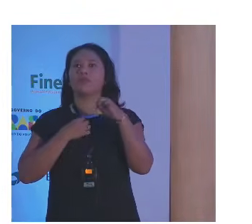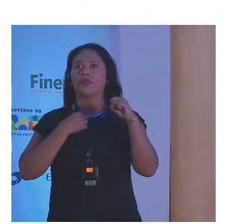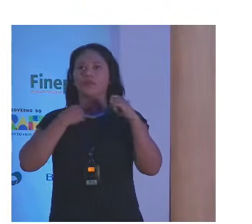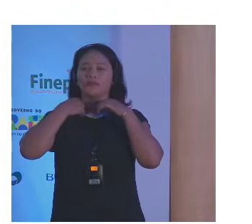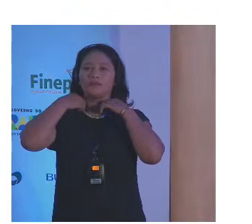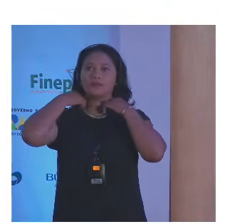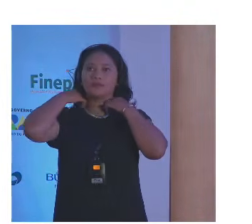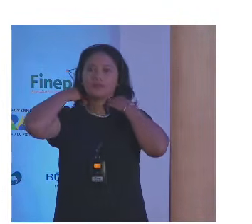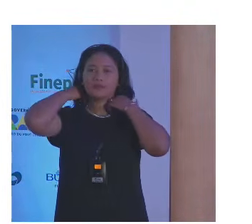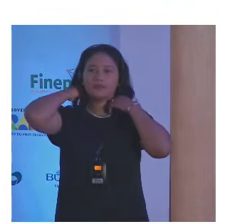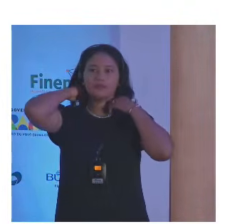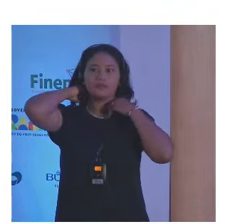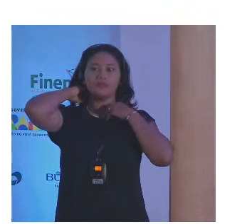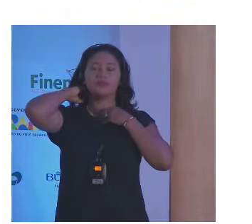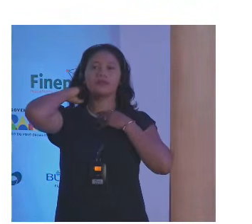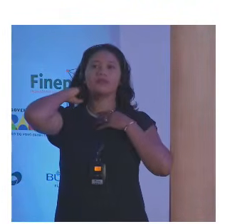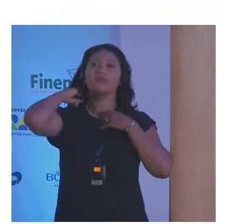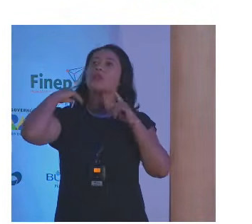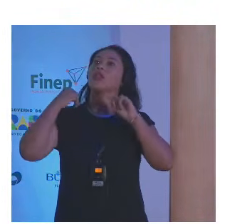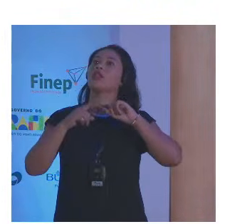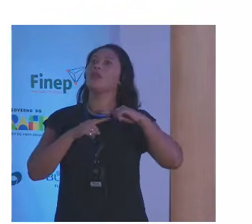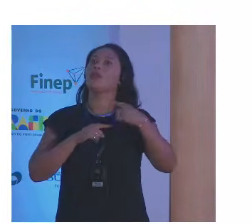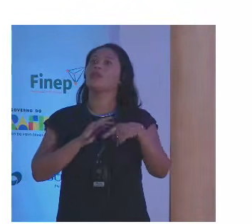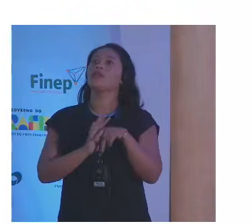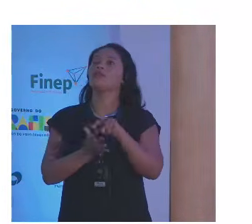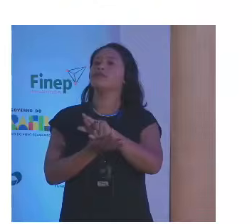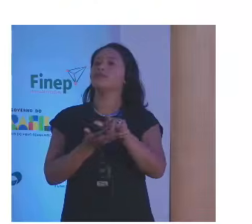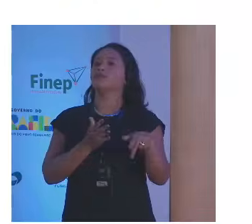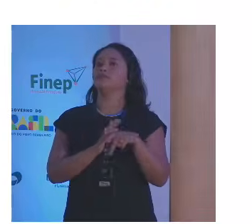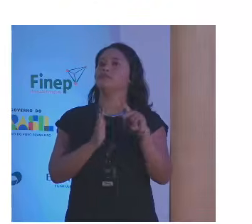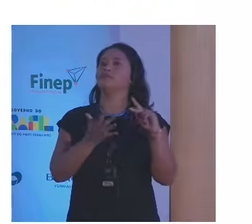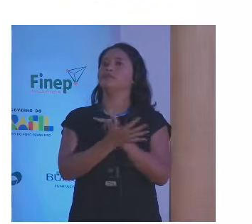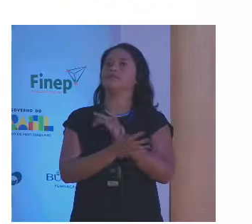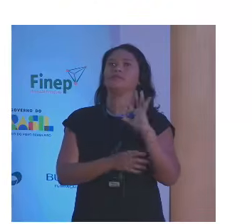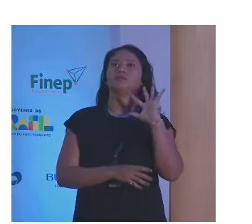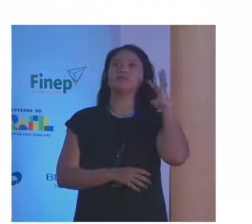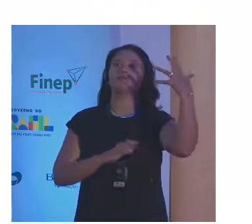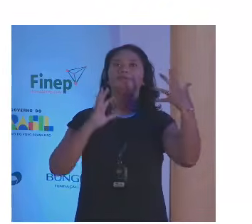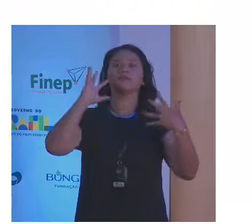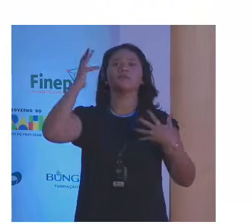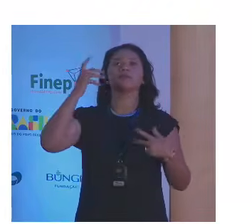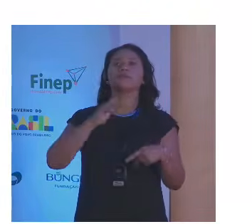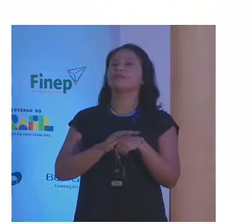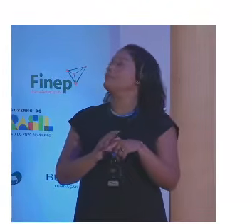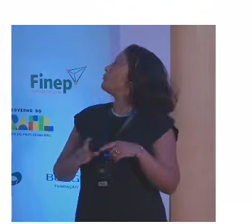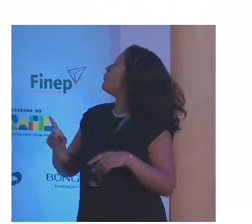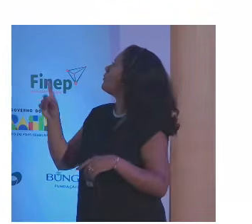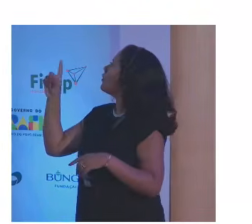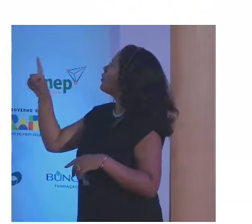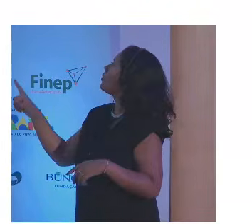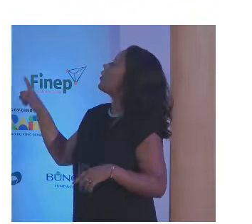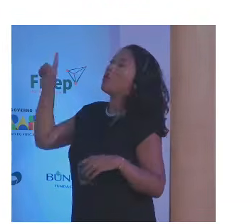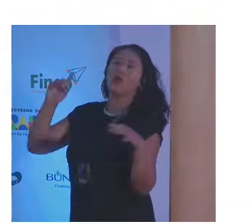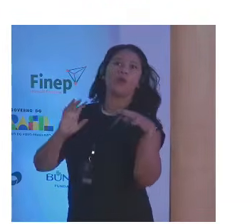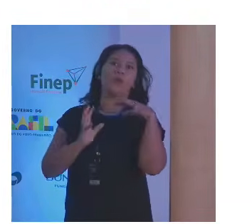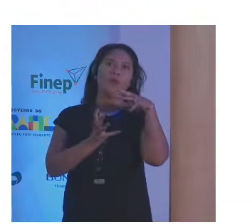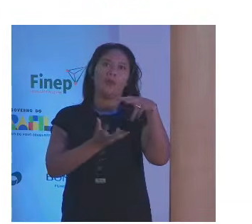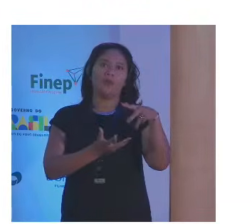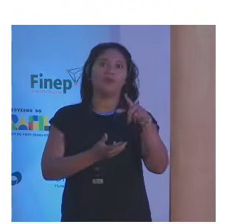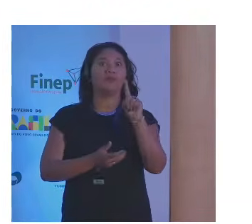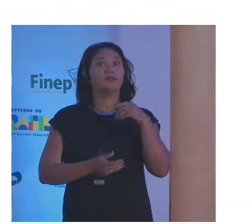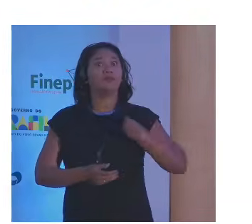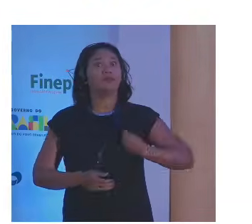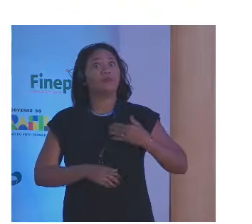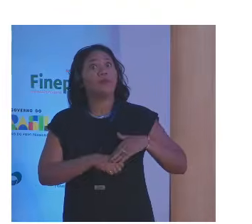been several major global bleaching events, and they have in common the fact that they are becoming more and more